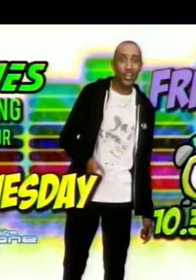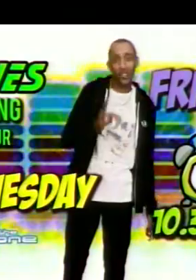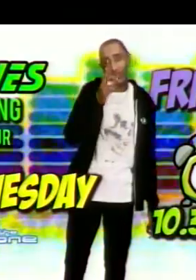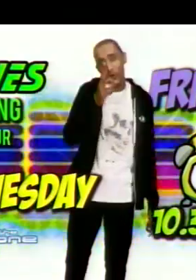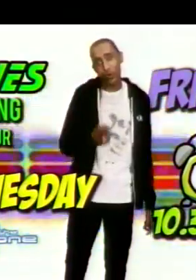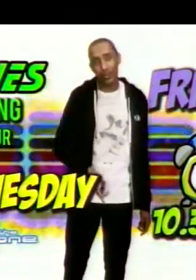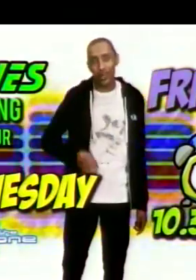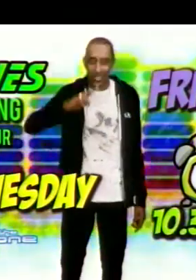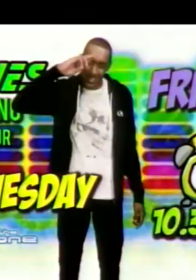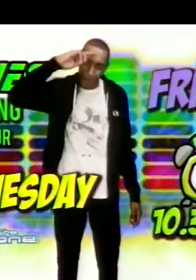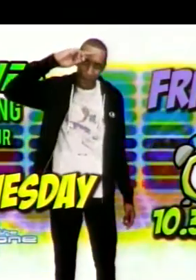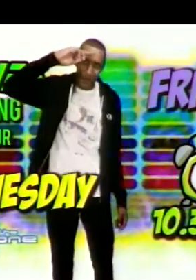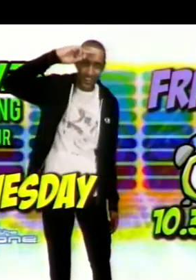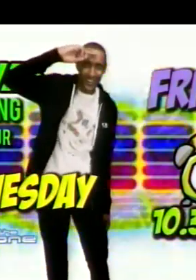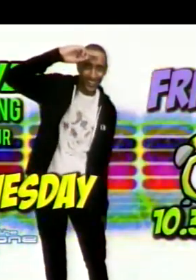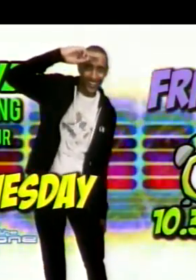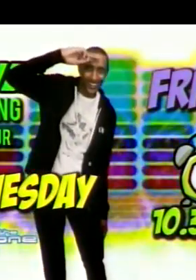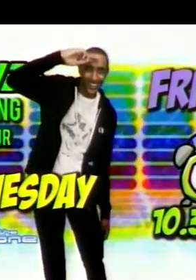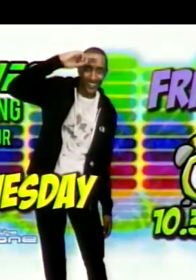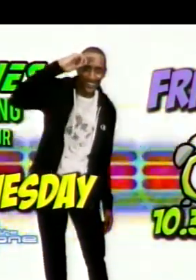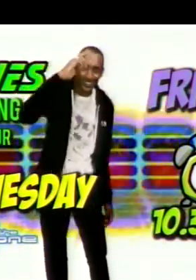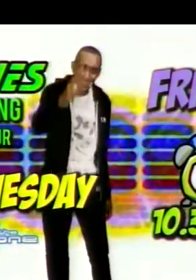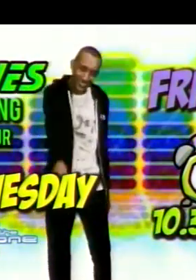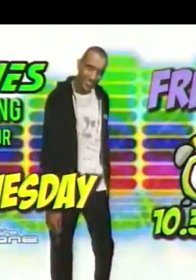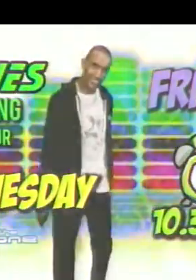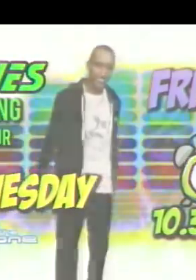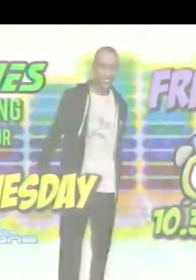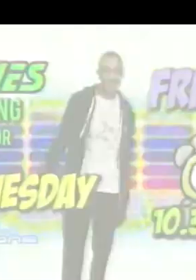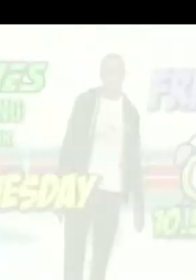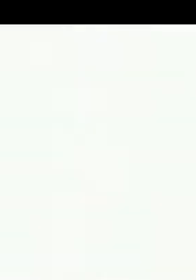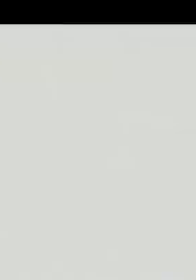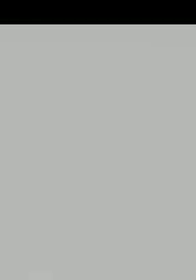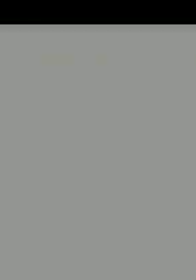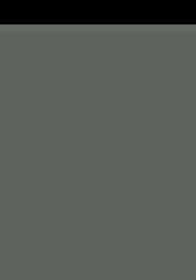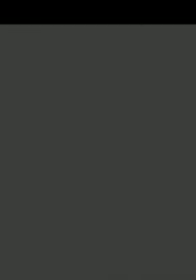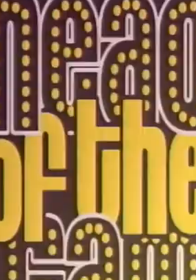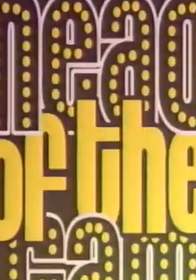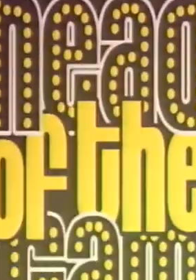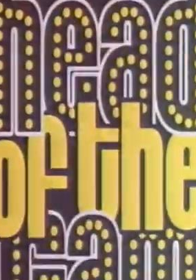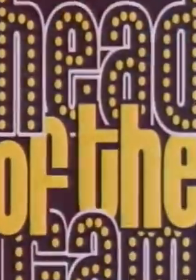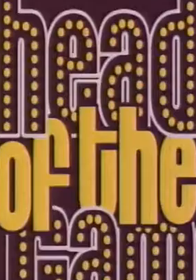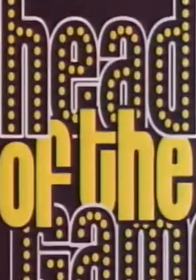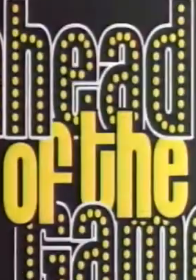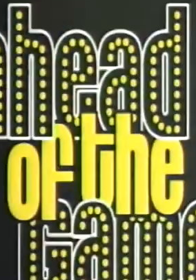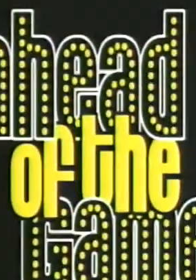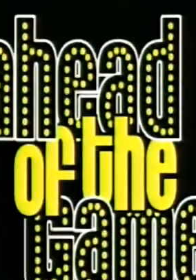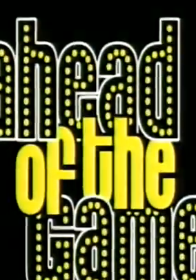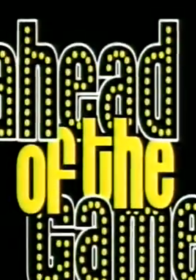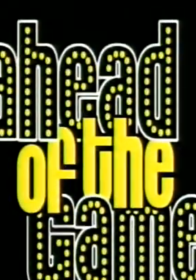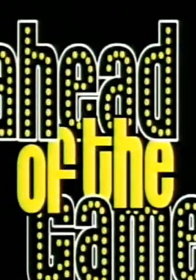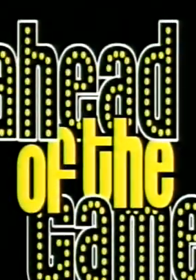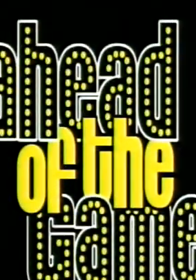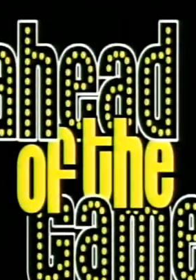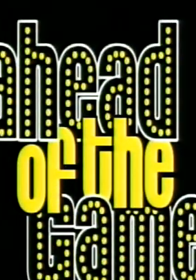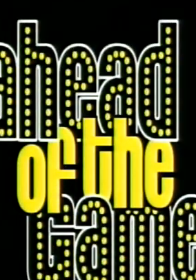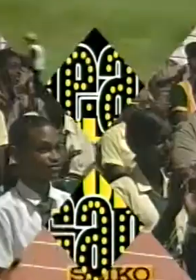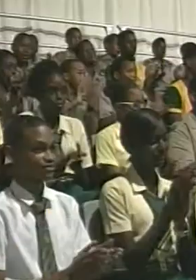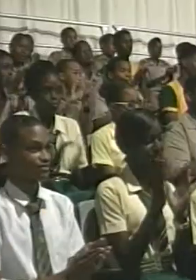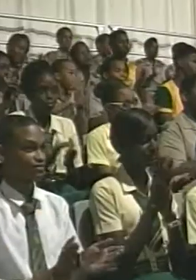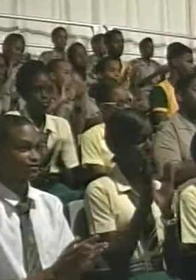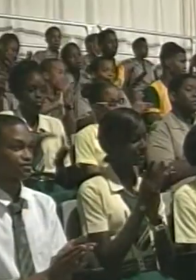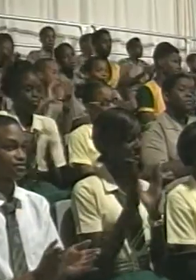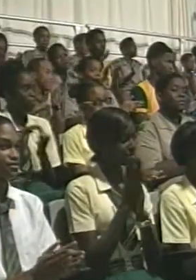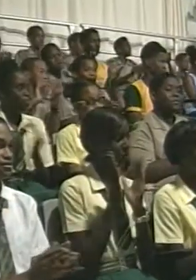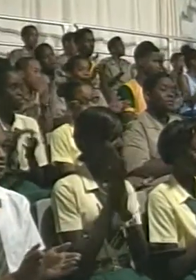98.1 The One. It's that time of the year again for Ahead of the